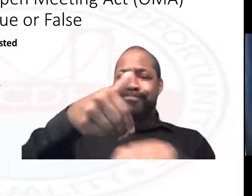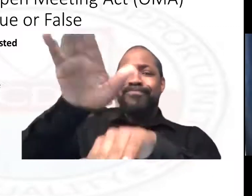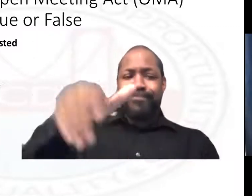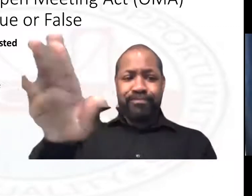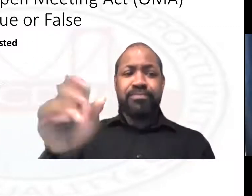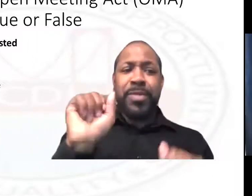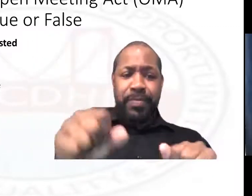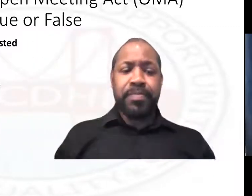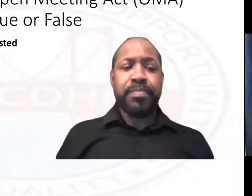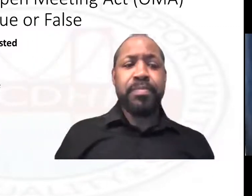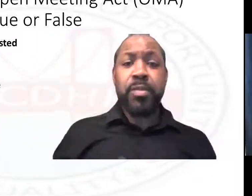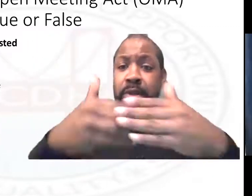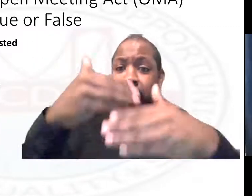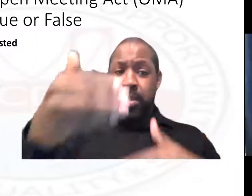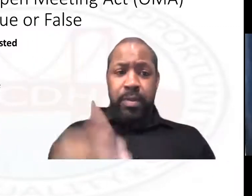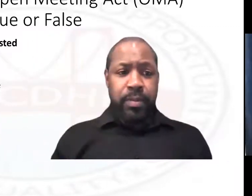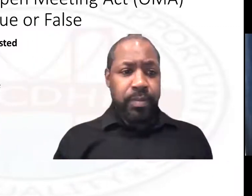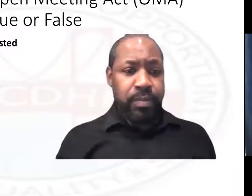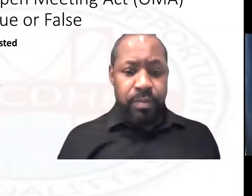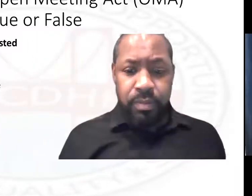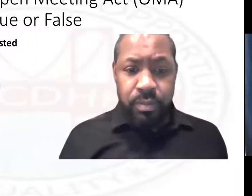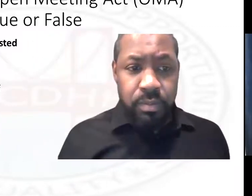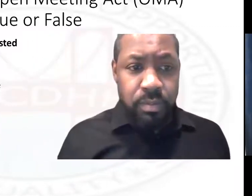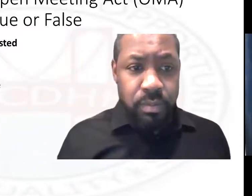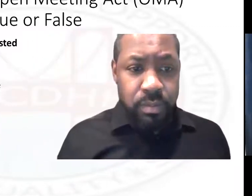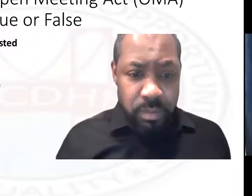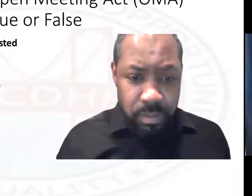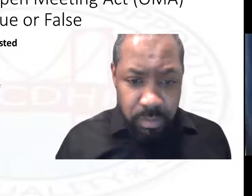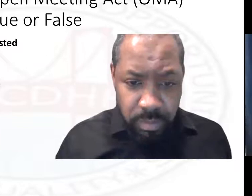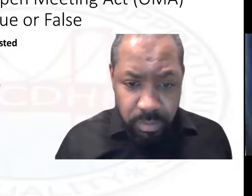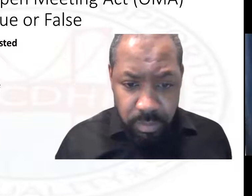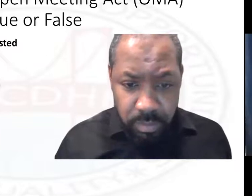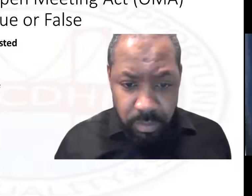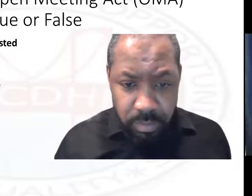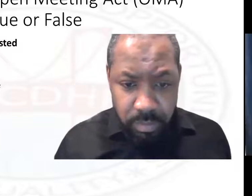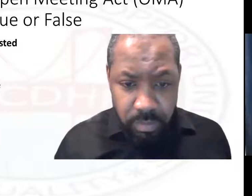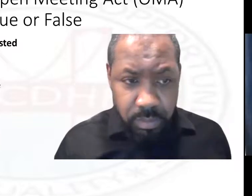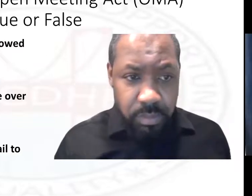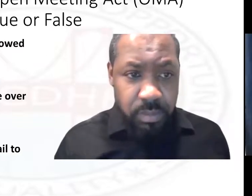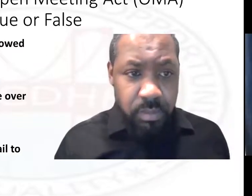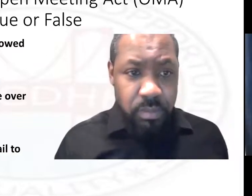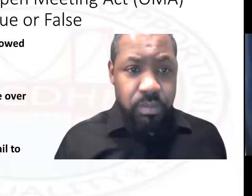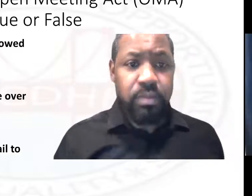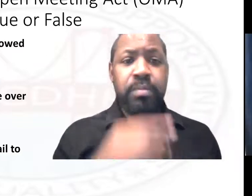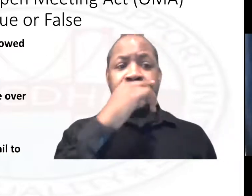true. People can be removed from a meeting. Continue.